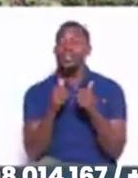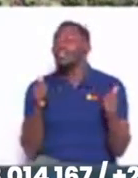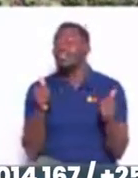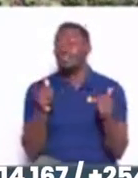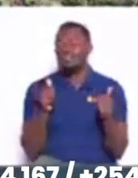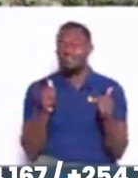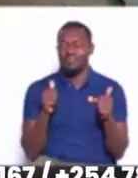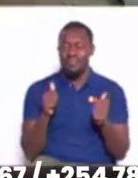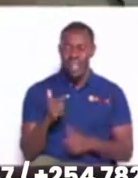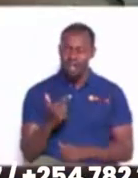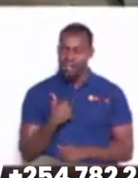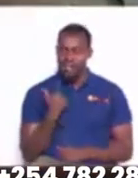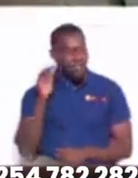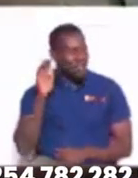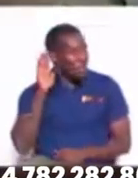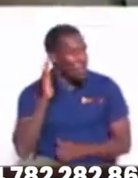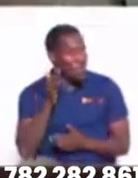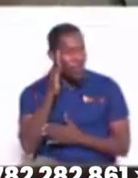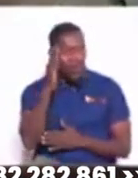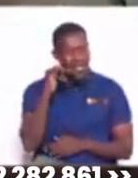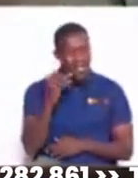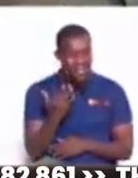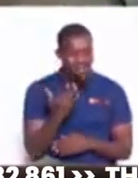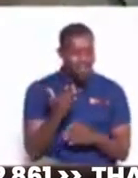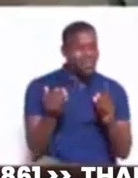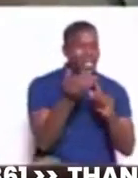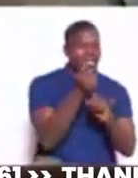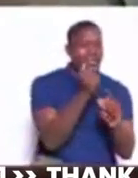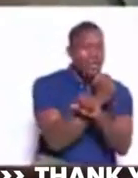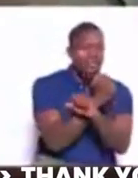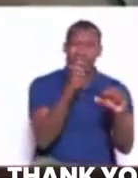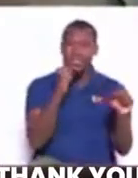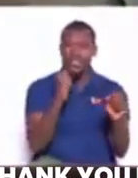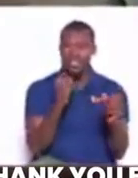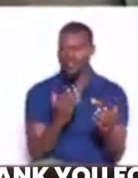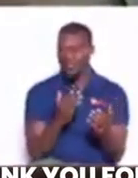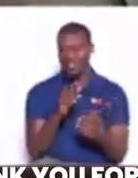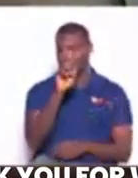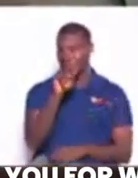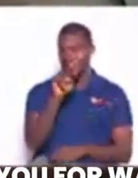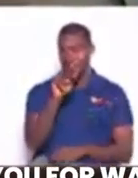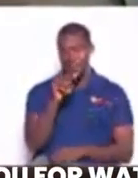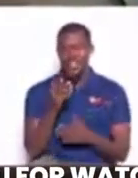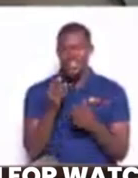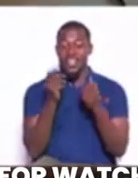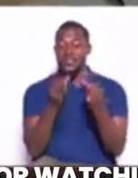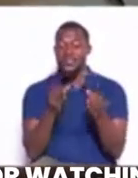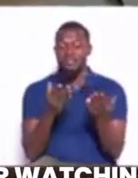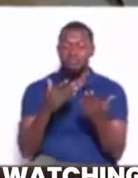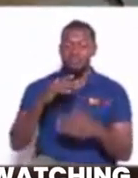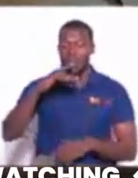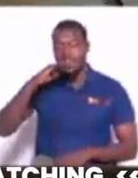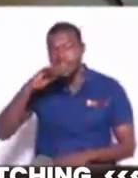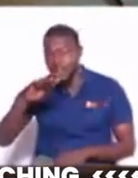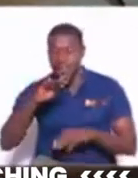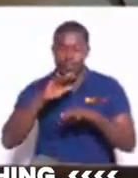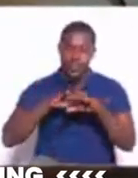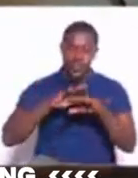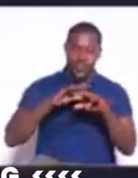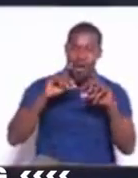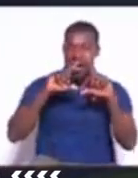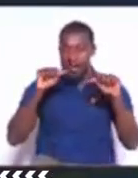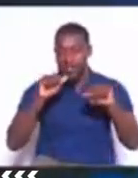saved, because my good works will never save me. You remember what it says in Ephesians chapter 2, verse 8 to